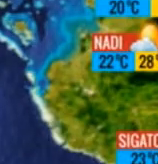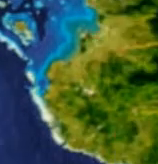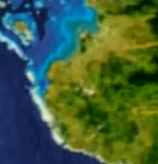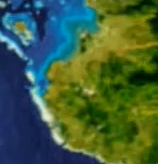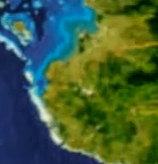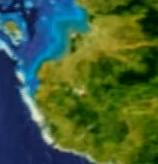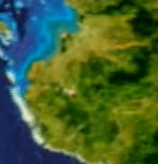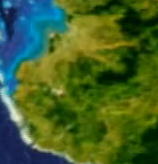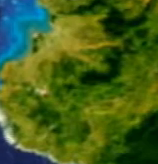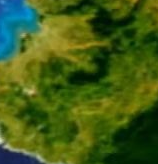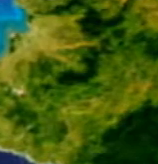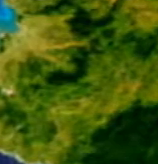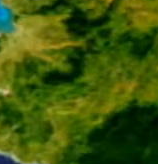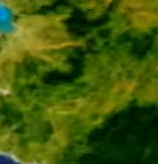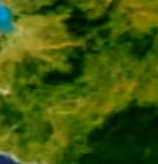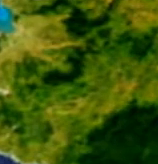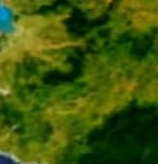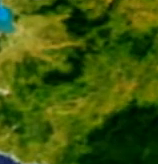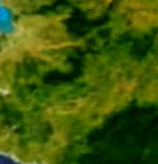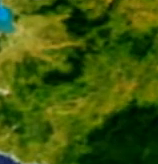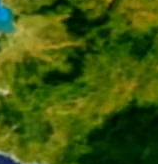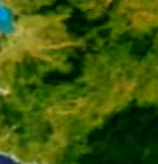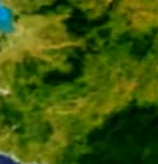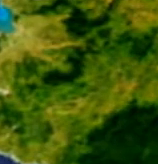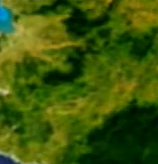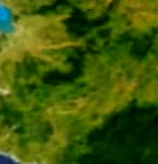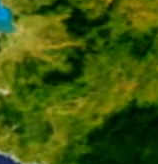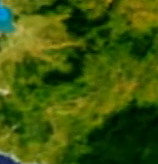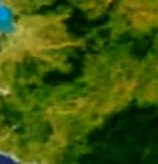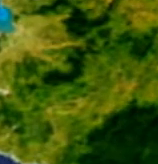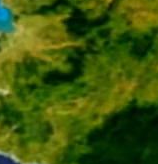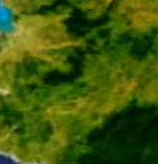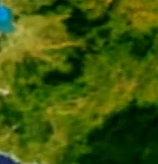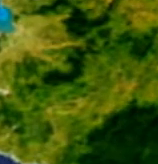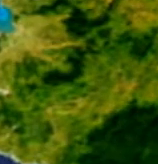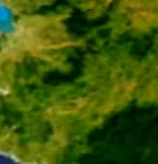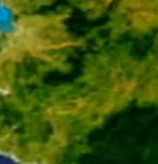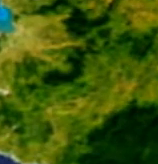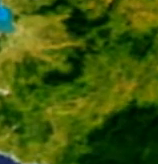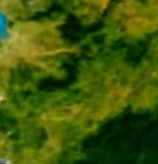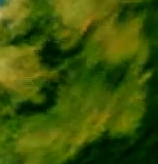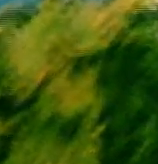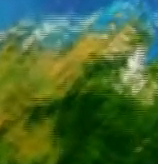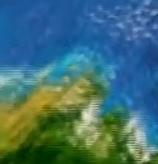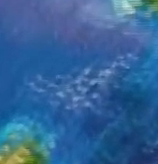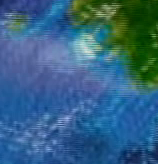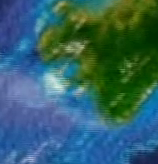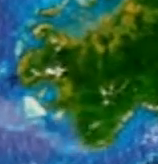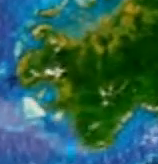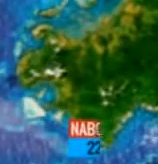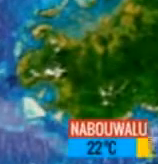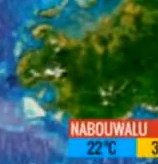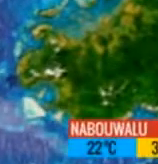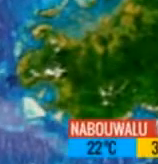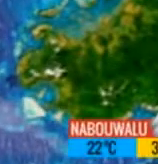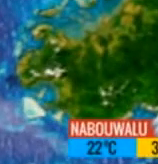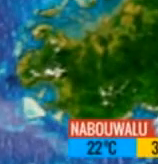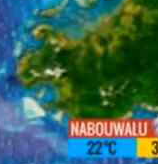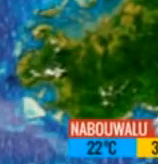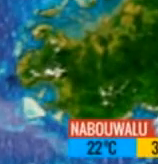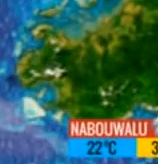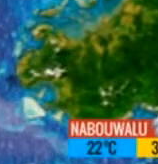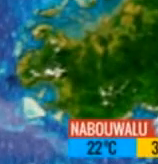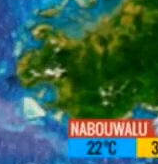picture. Eastwards from Peck Harbour to Suva, there is high chance for evening showers. And up north, I